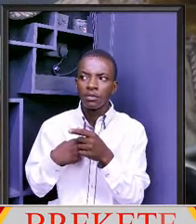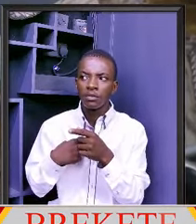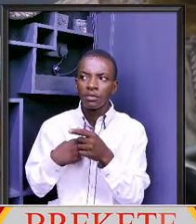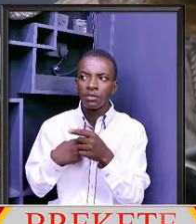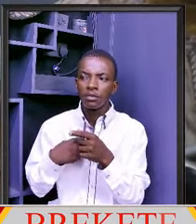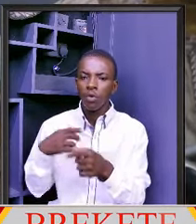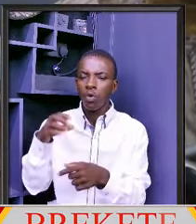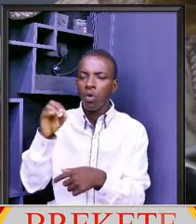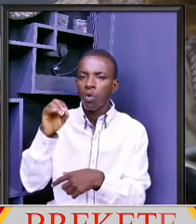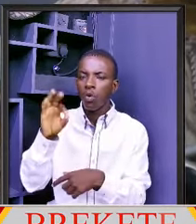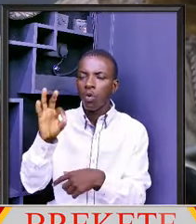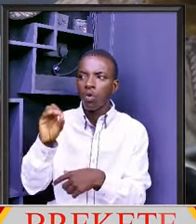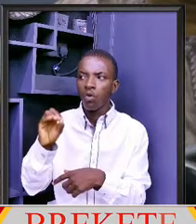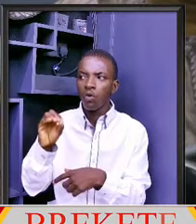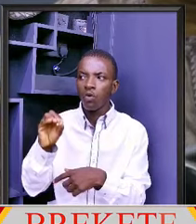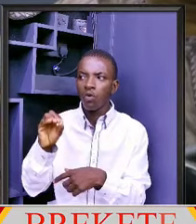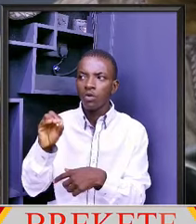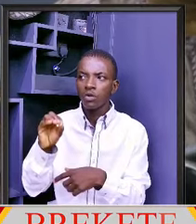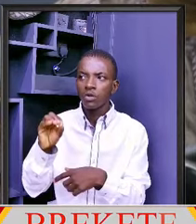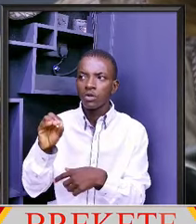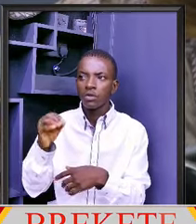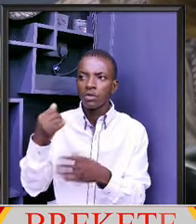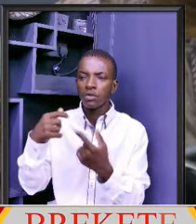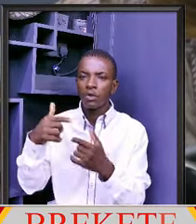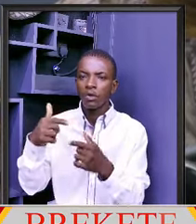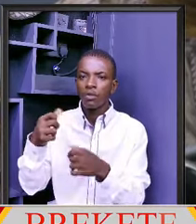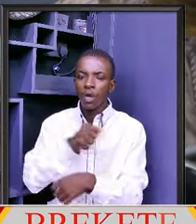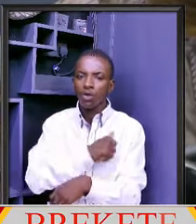And this offer is the symbol of my authority. Mm.